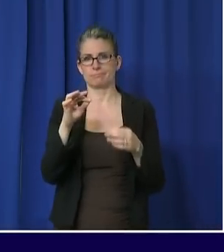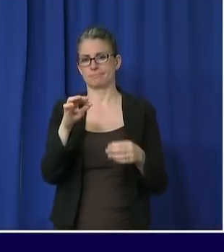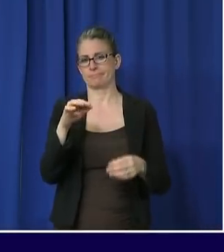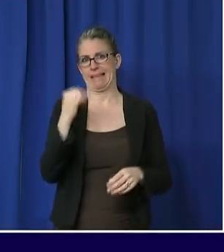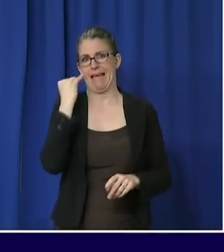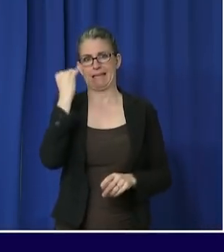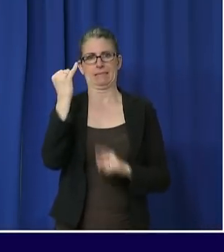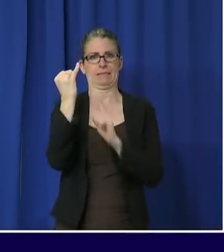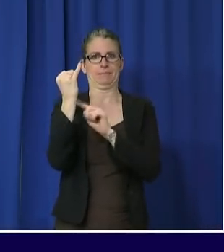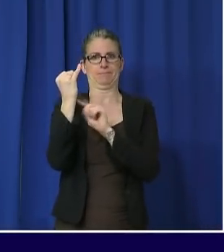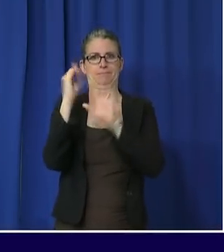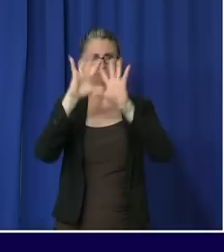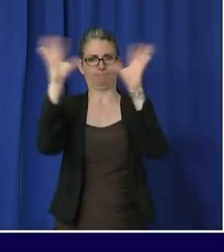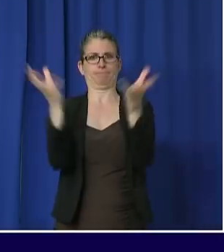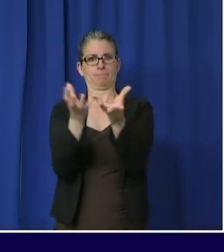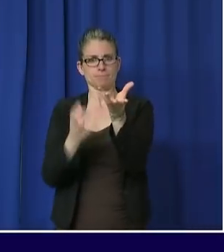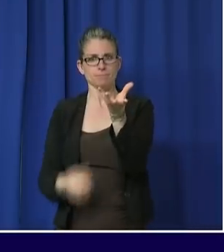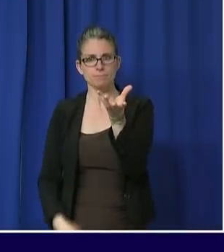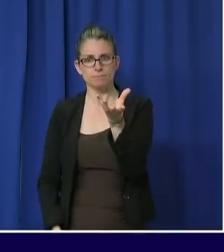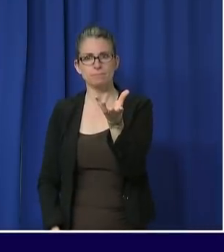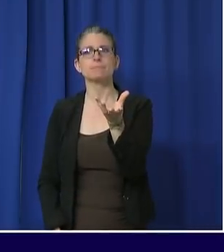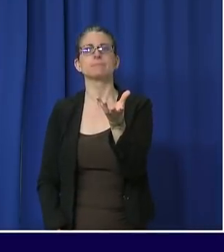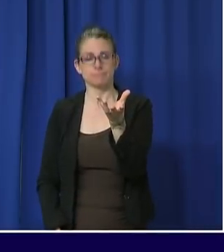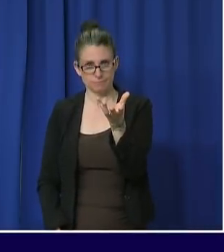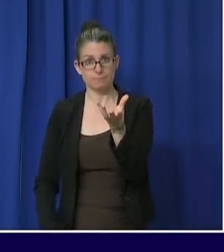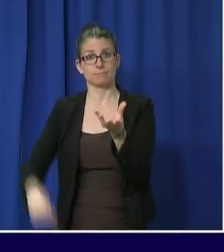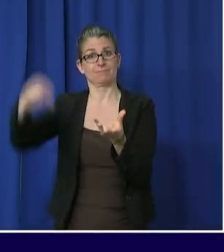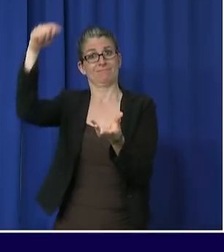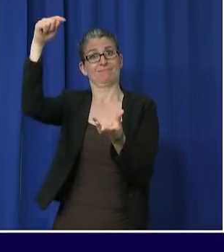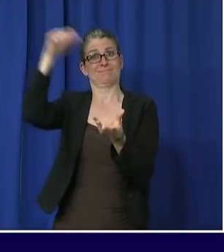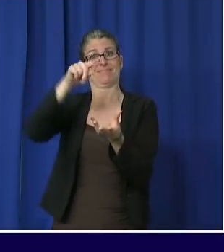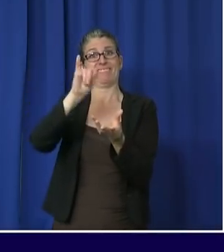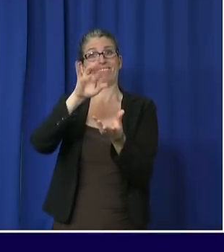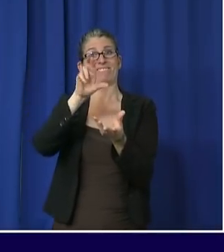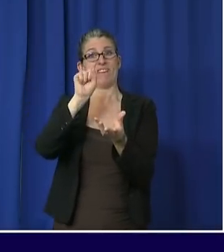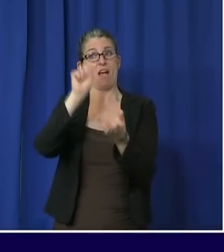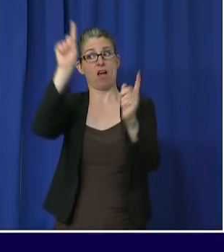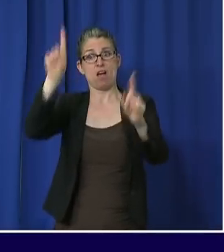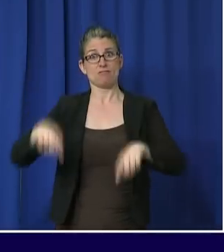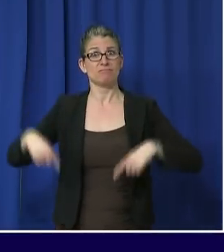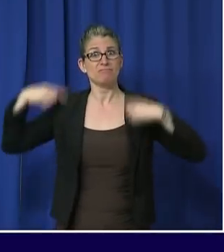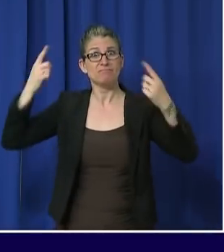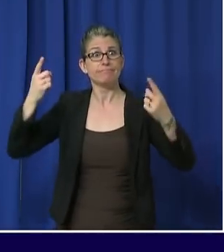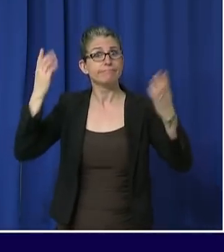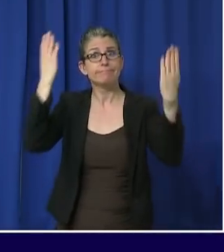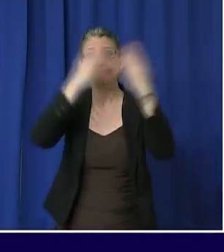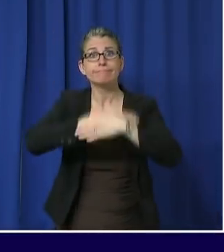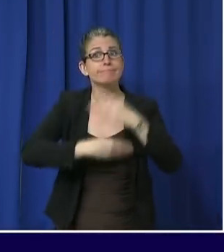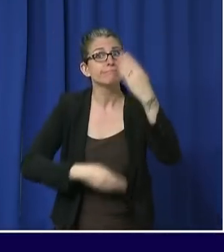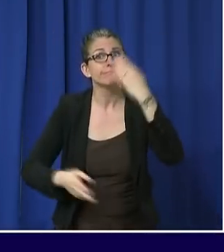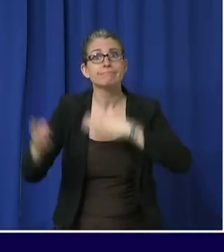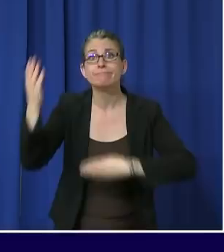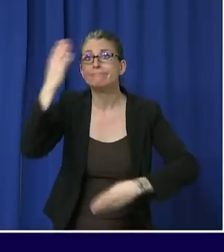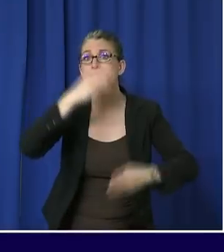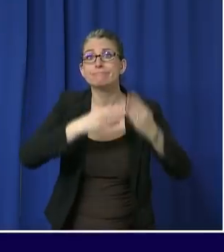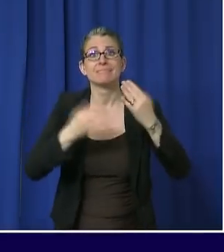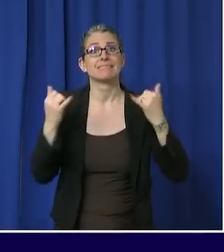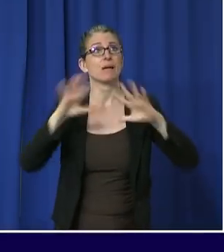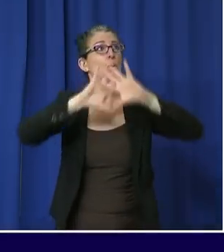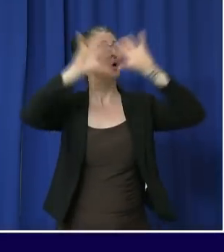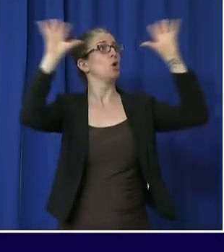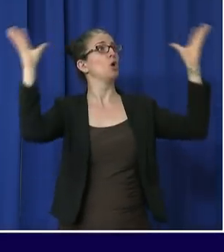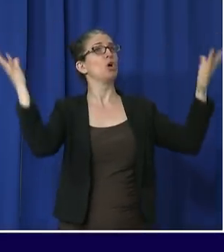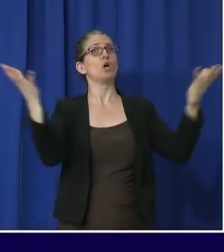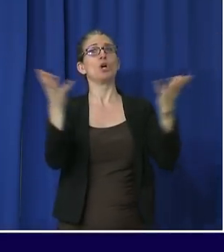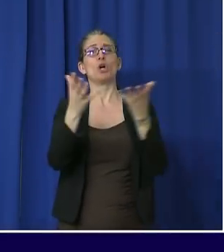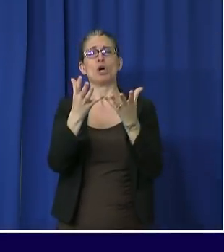an unseen virus has prompted me, at least, to see different parts of my world. And as